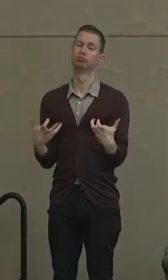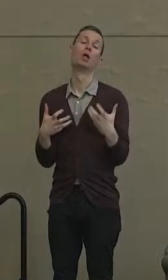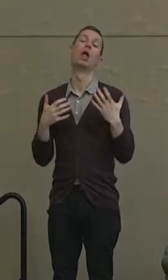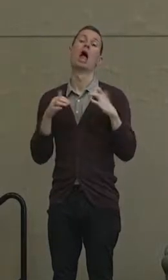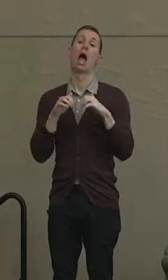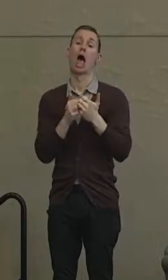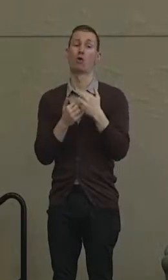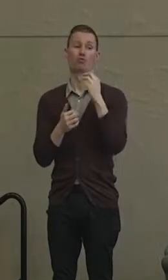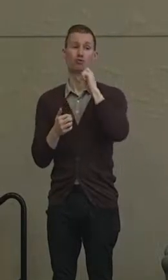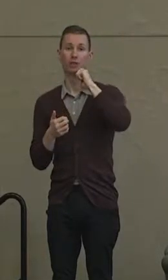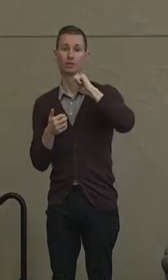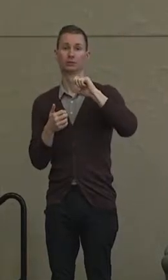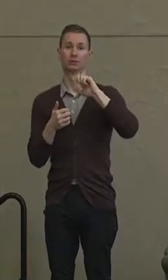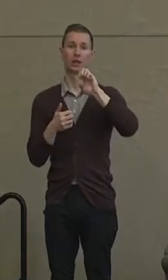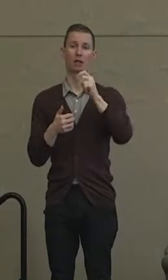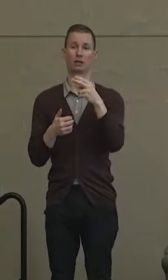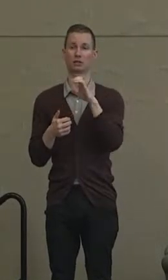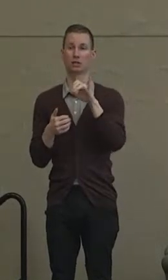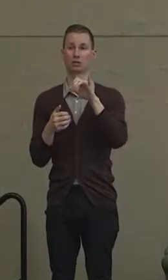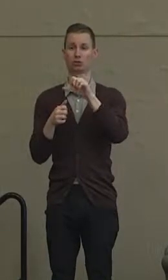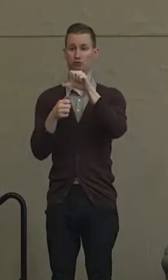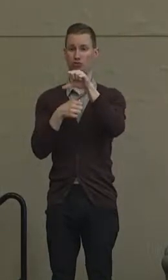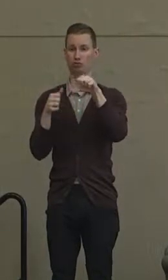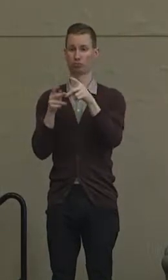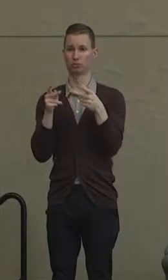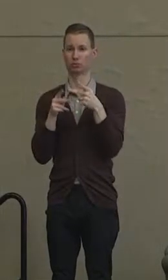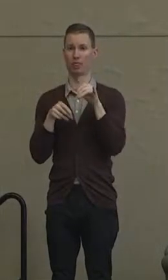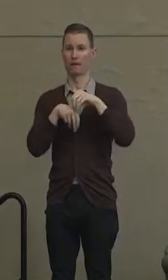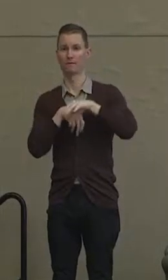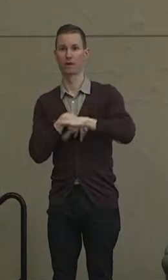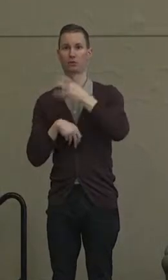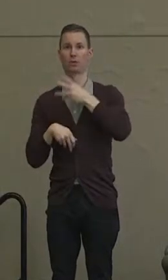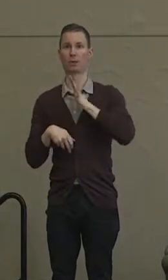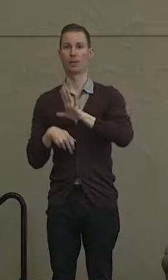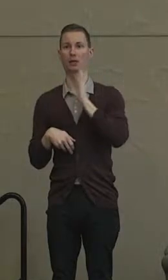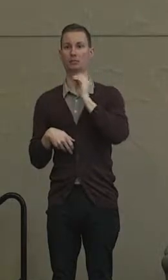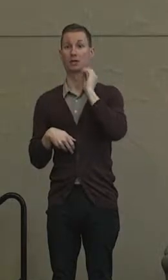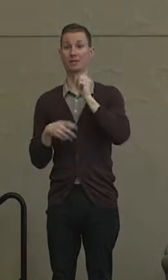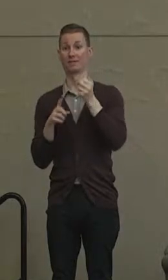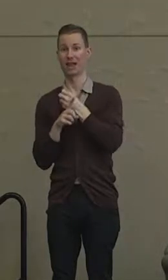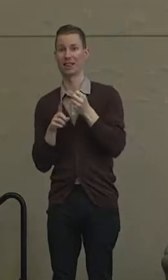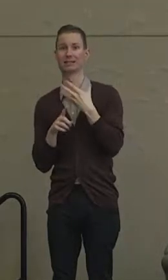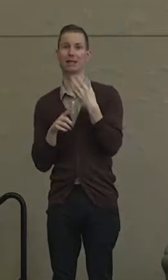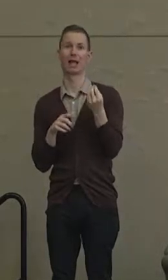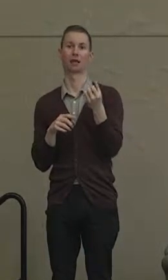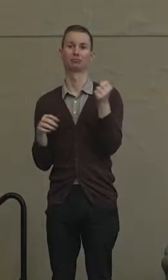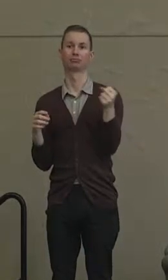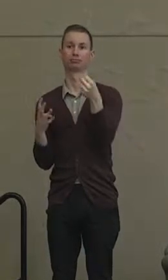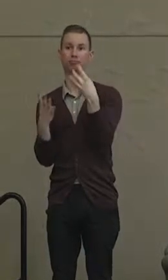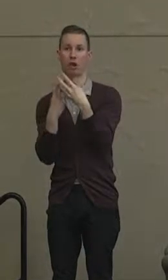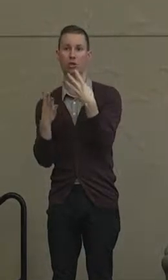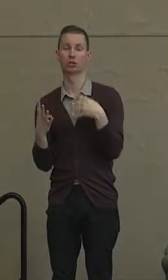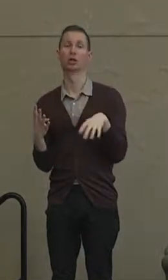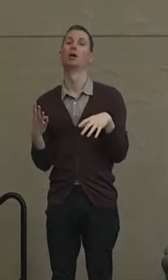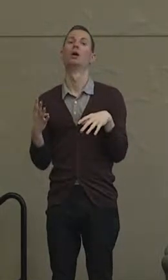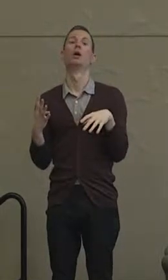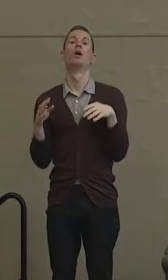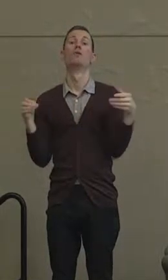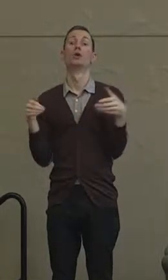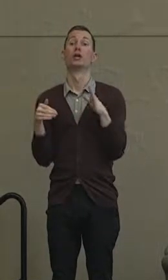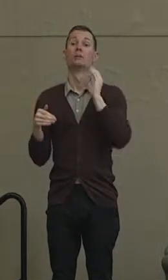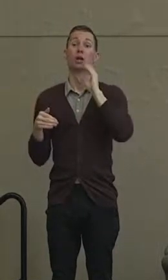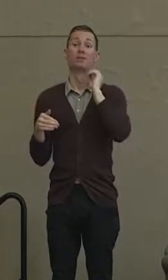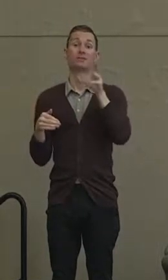that race, ethnicity, and social position affect women's experience of violence and incarceration, focusing on the experiences